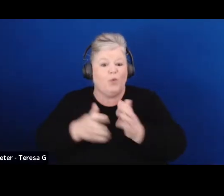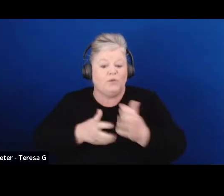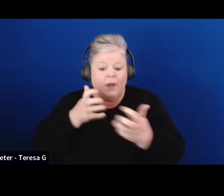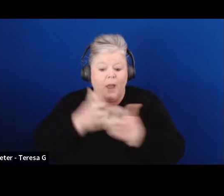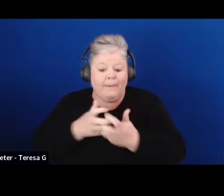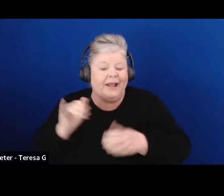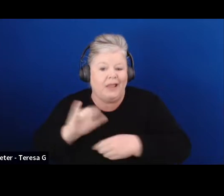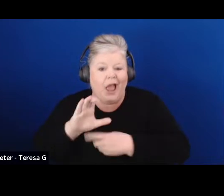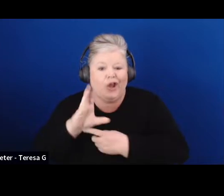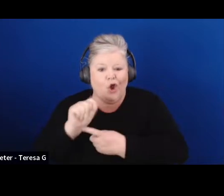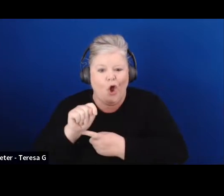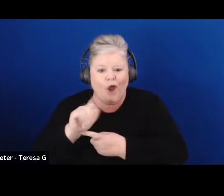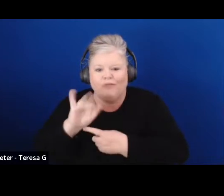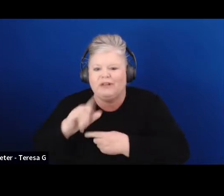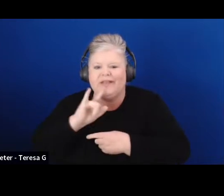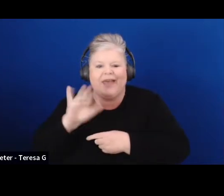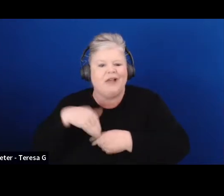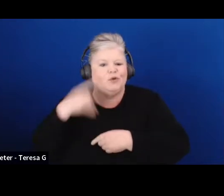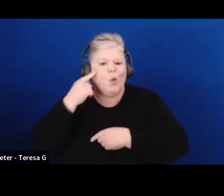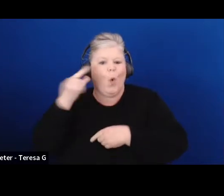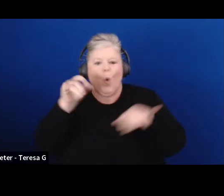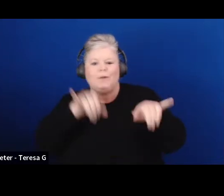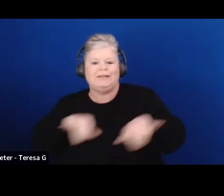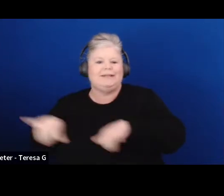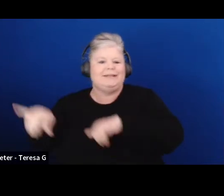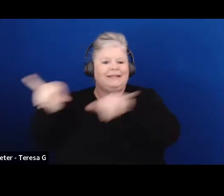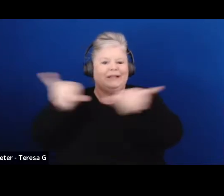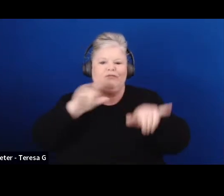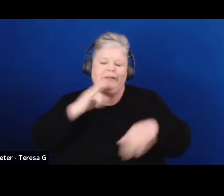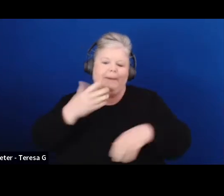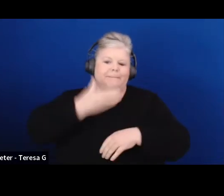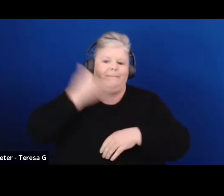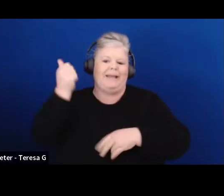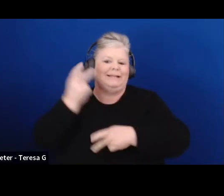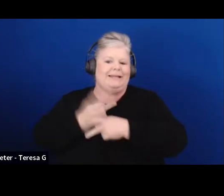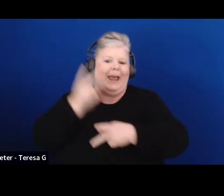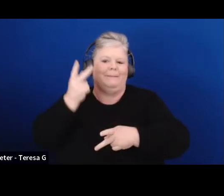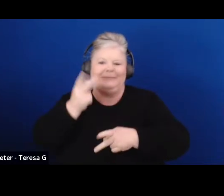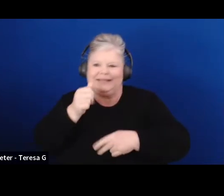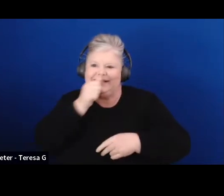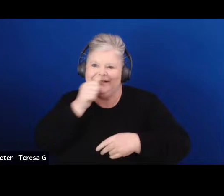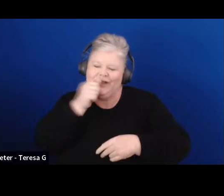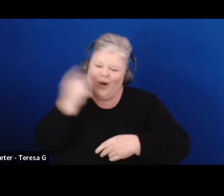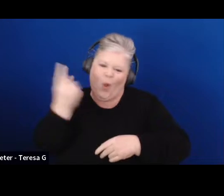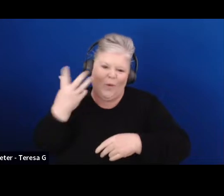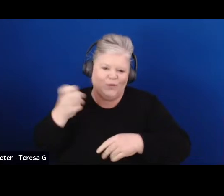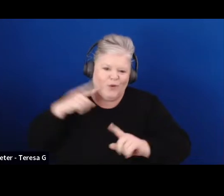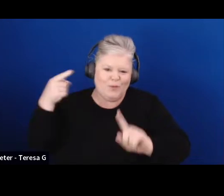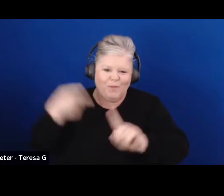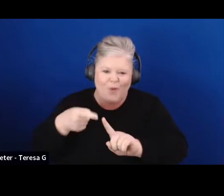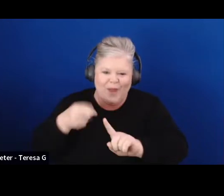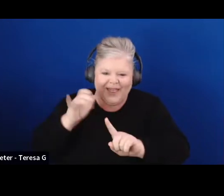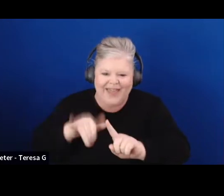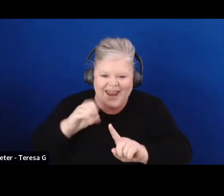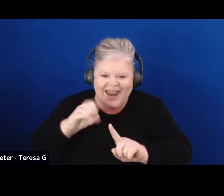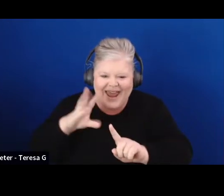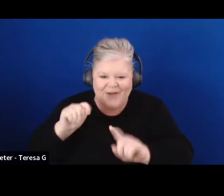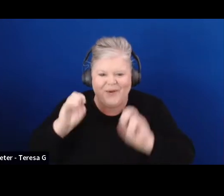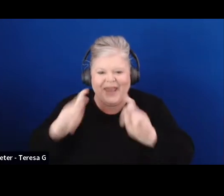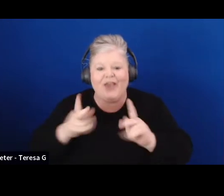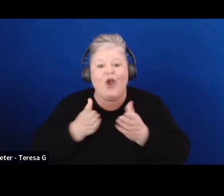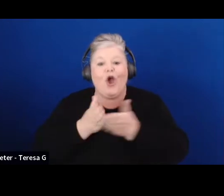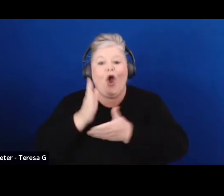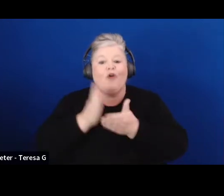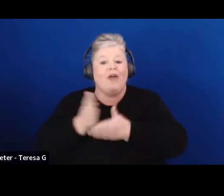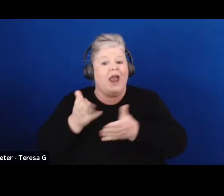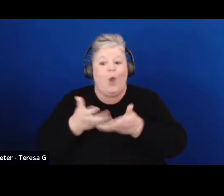CART. It's the gold standard, and it's the best kept secret, but I always like to point that out. All right. Without further